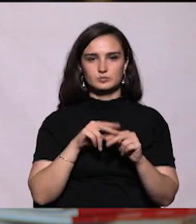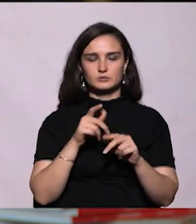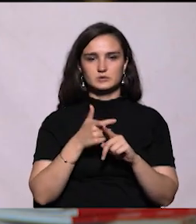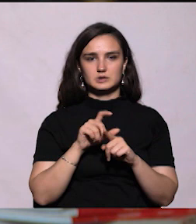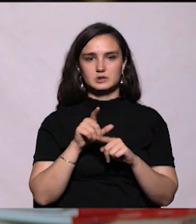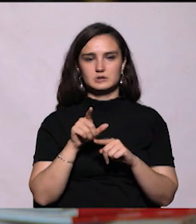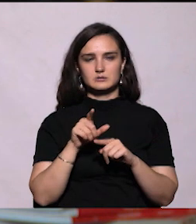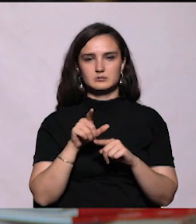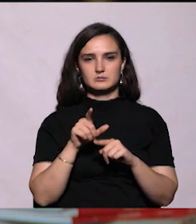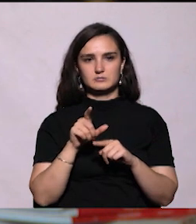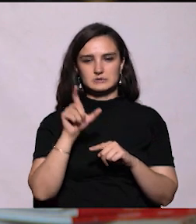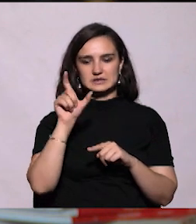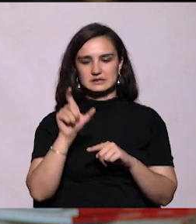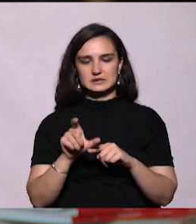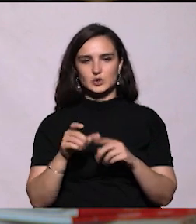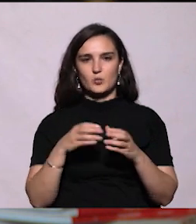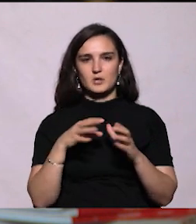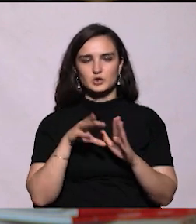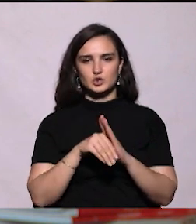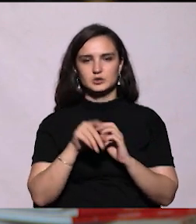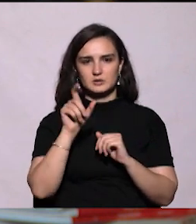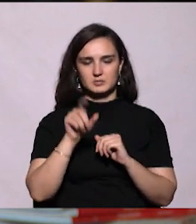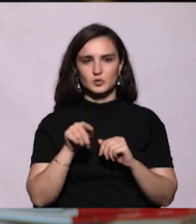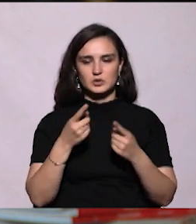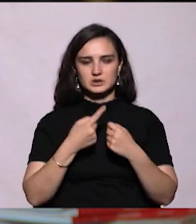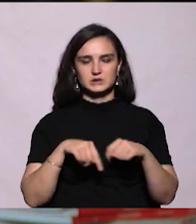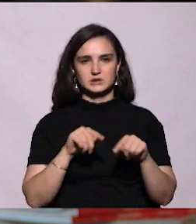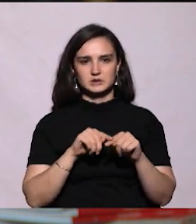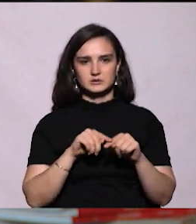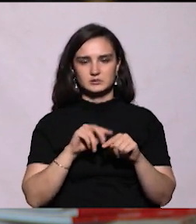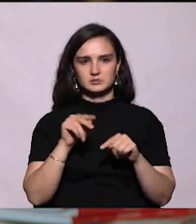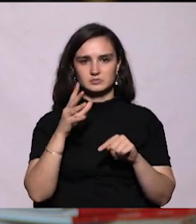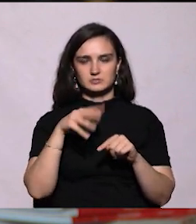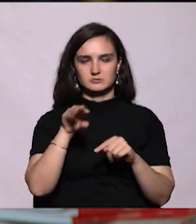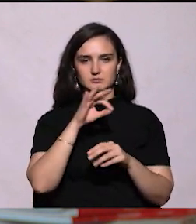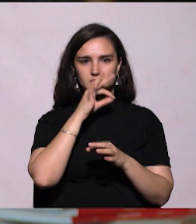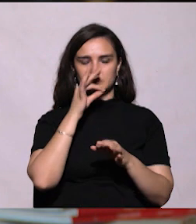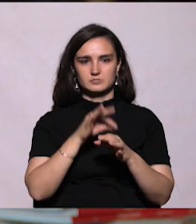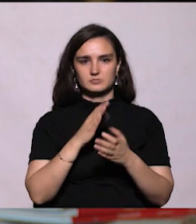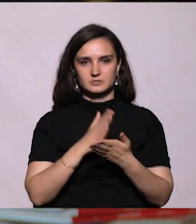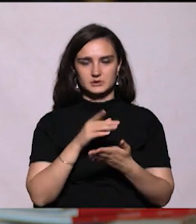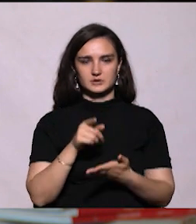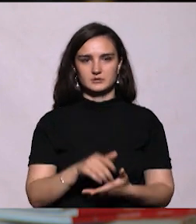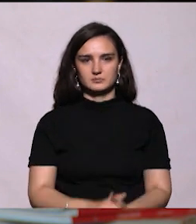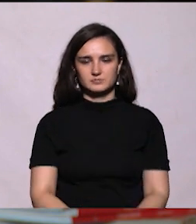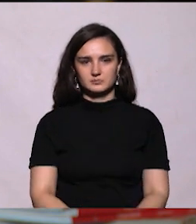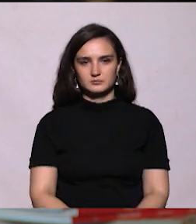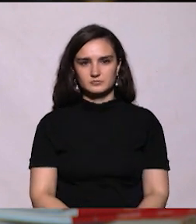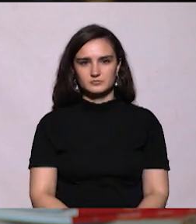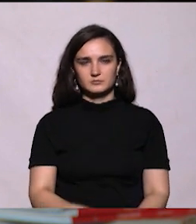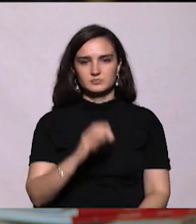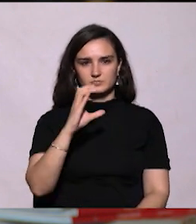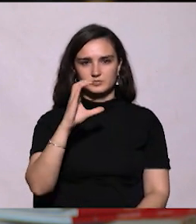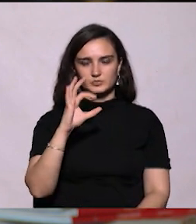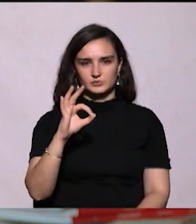most senior person in a company or organization, and they are responsible for running it. A CEO